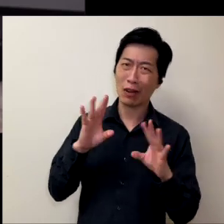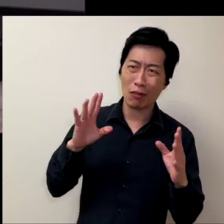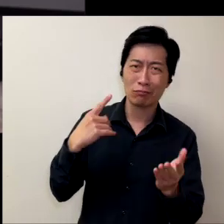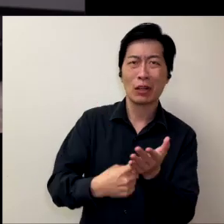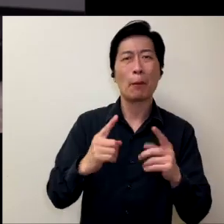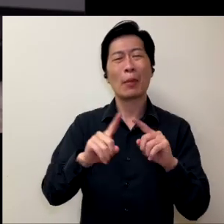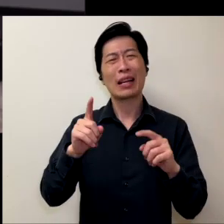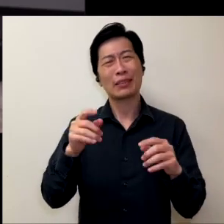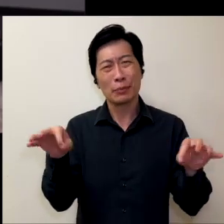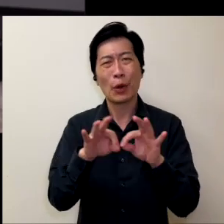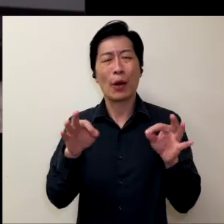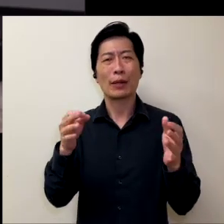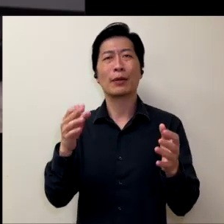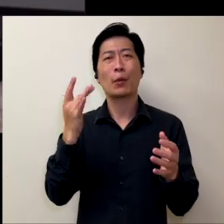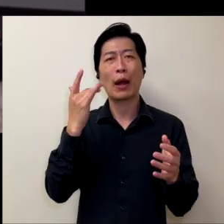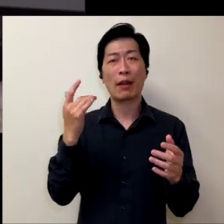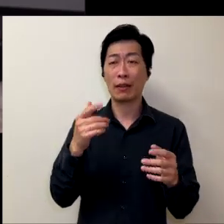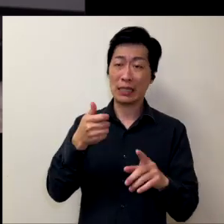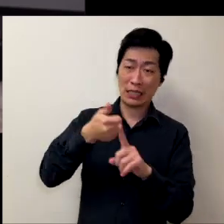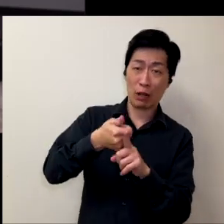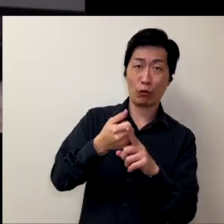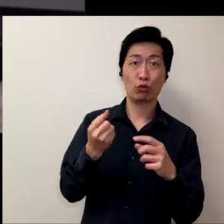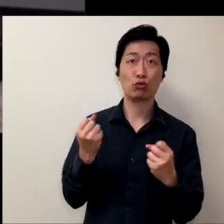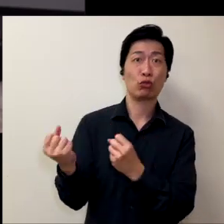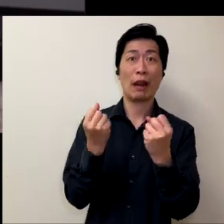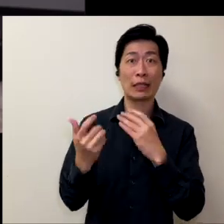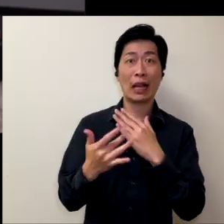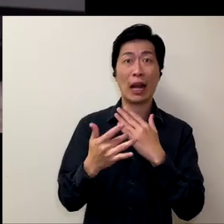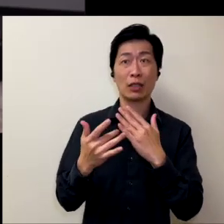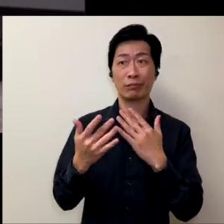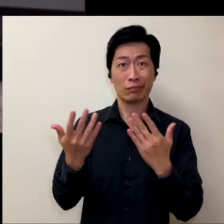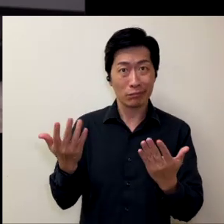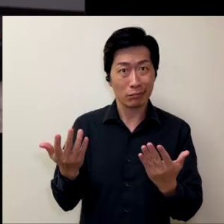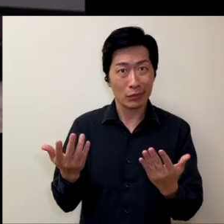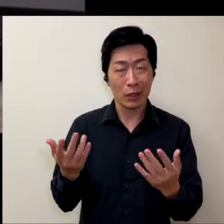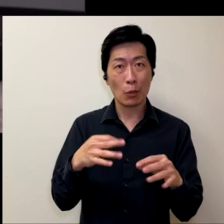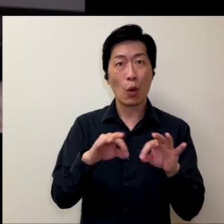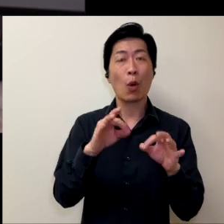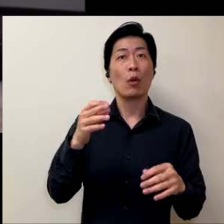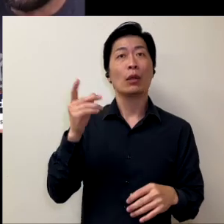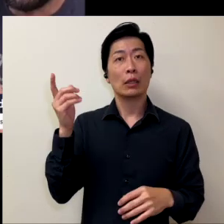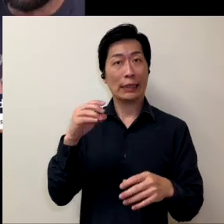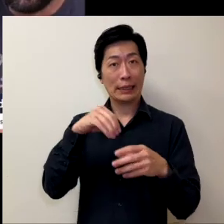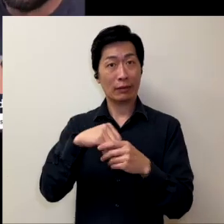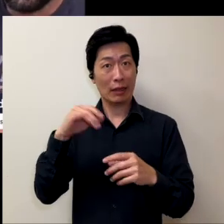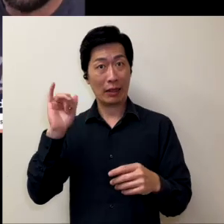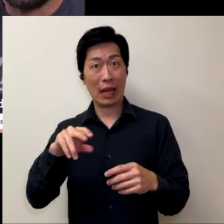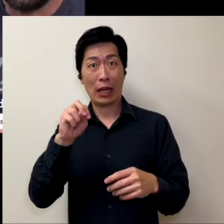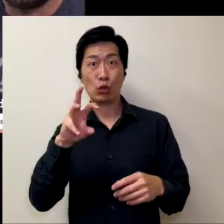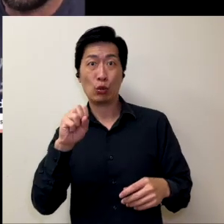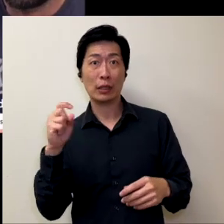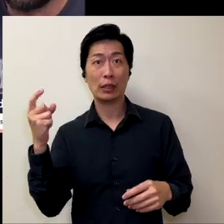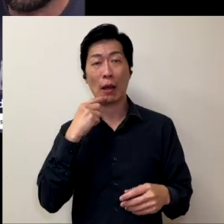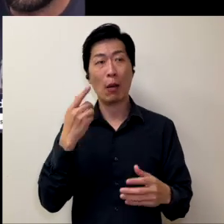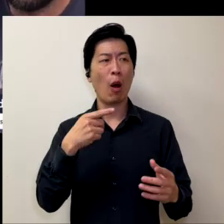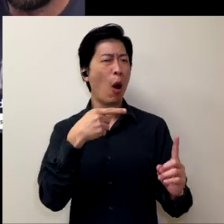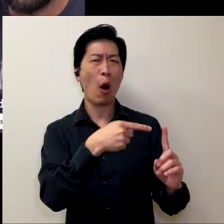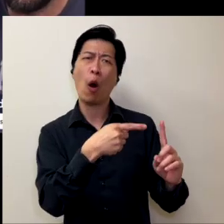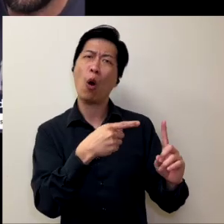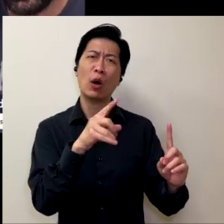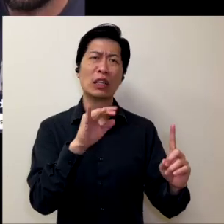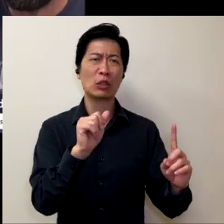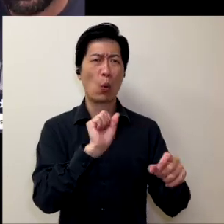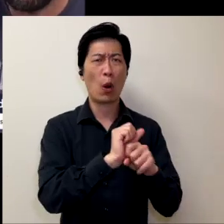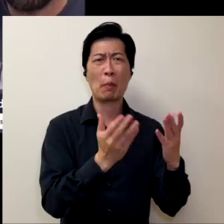but I think it's very important to talk about within the context of where self-driving technology is going, is that in the headline, Tesla worker killed in